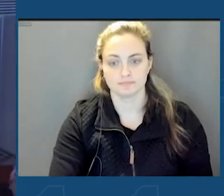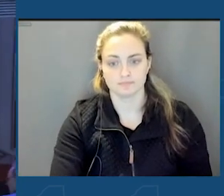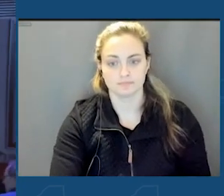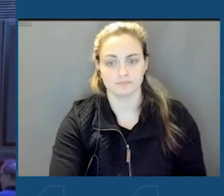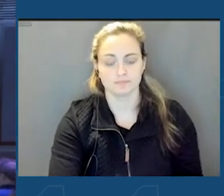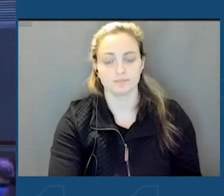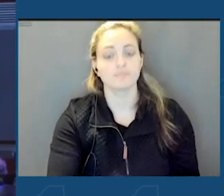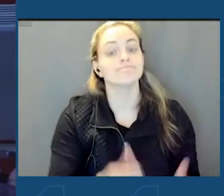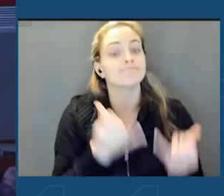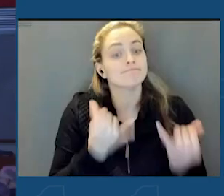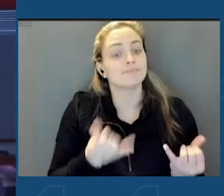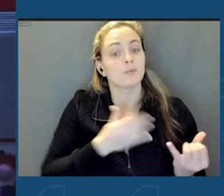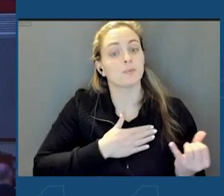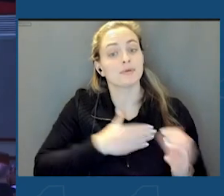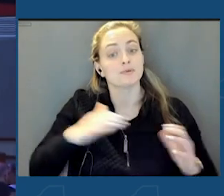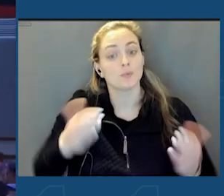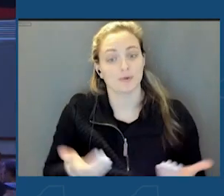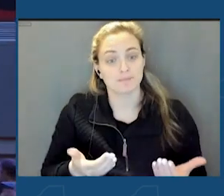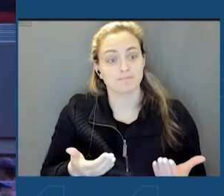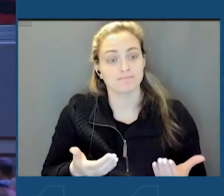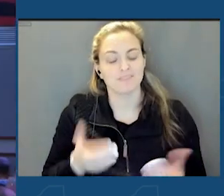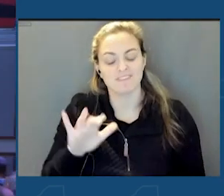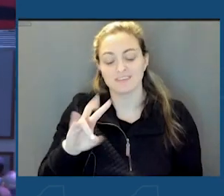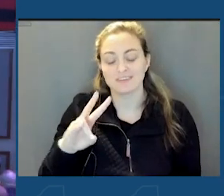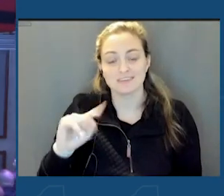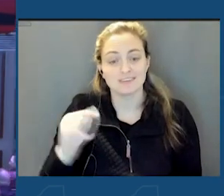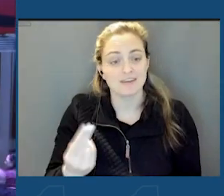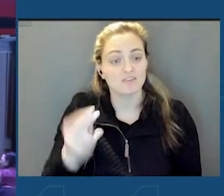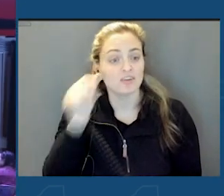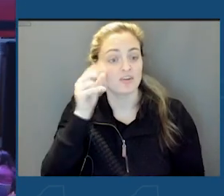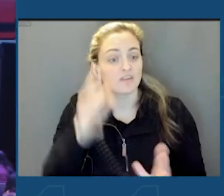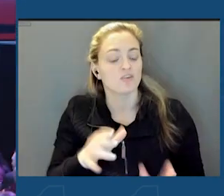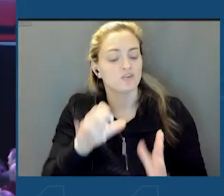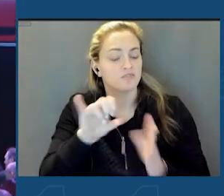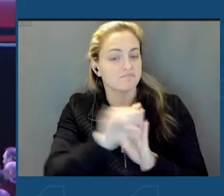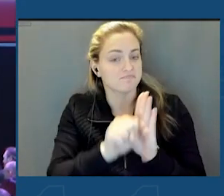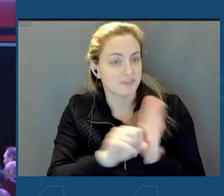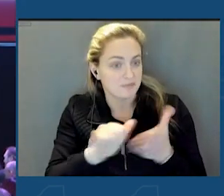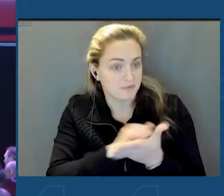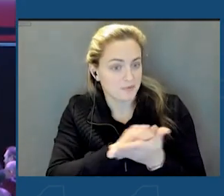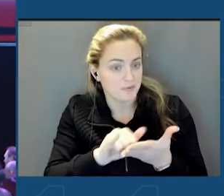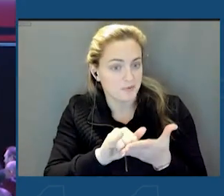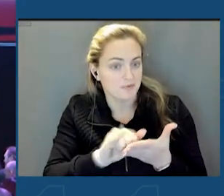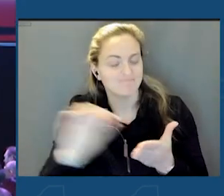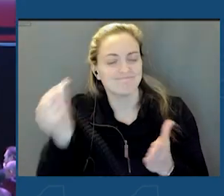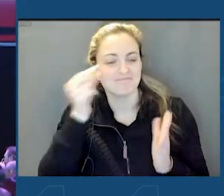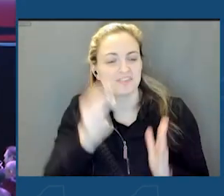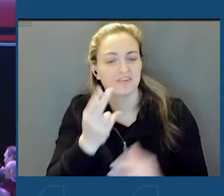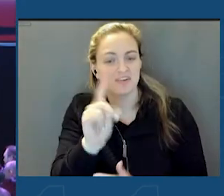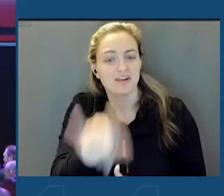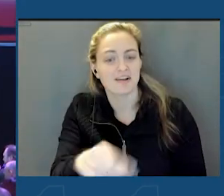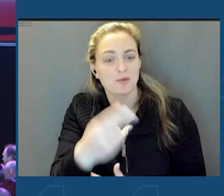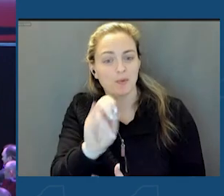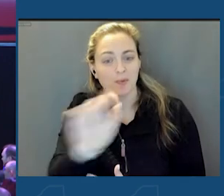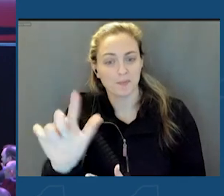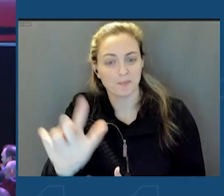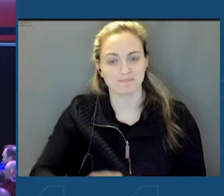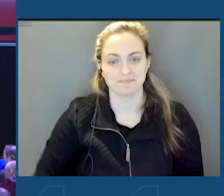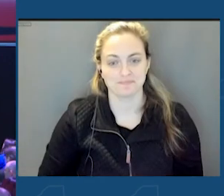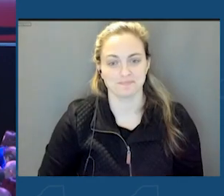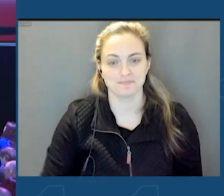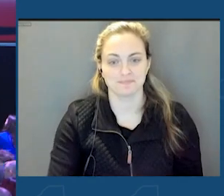And now, please welcome the 57th Governor of the State of New York, Governor Kathy Hochul.